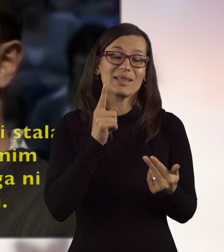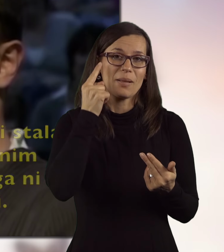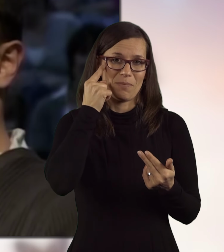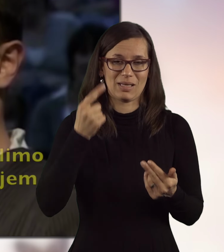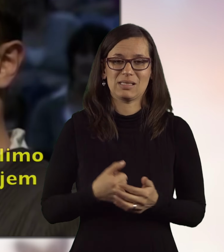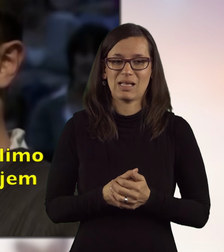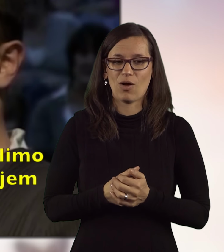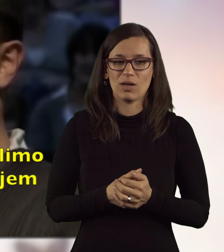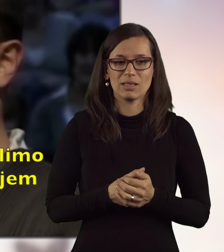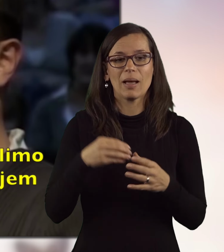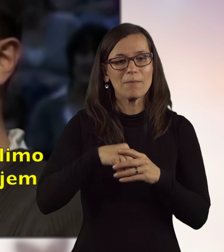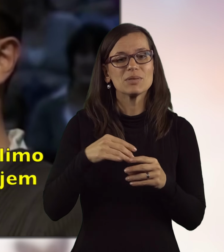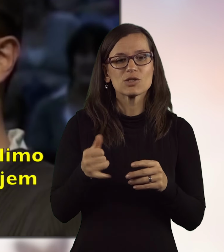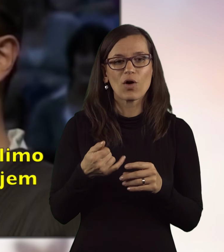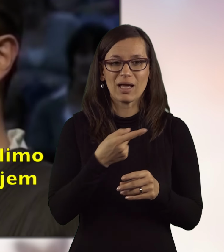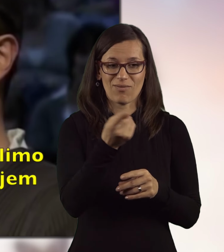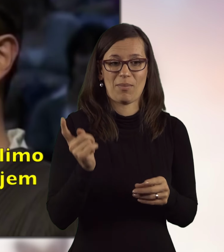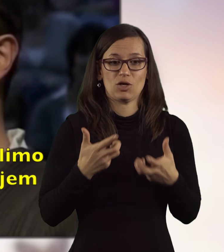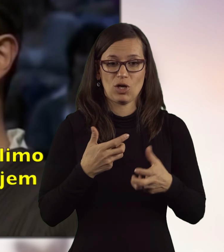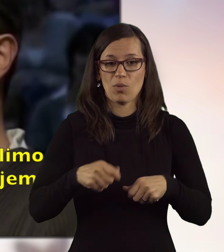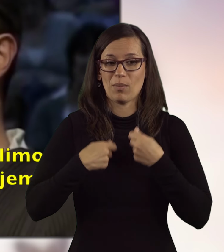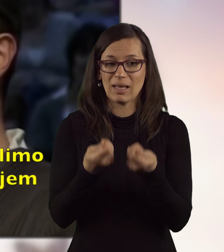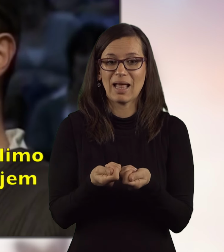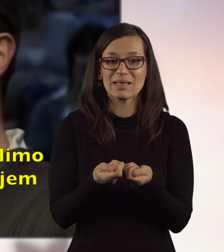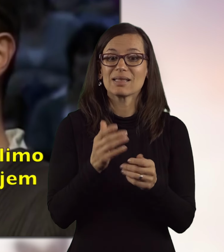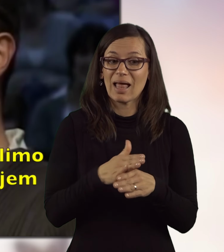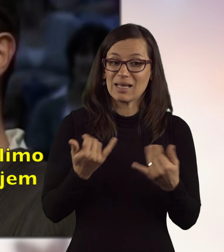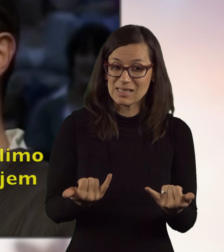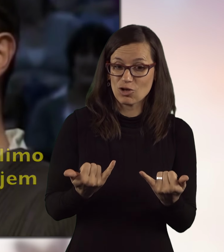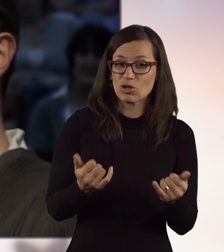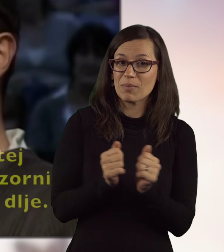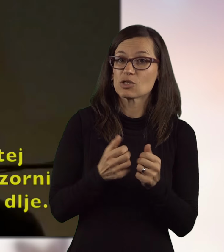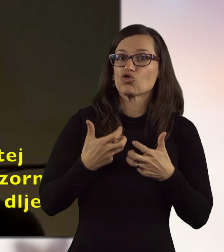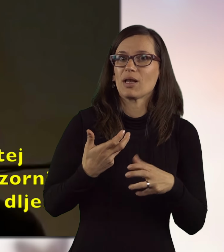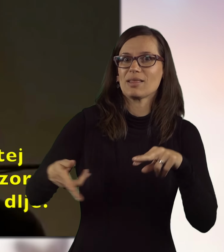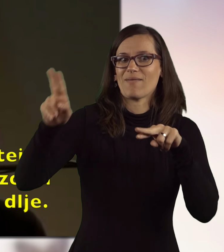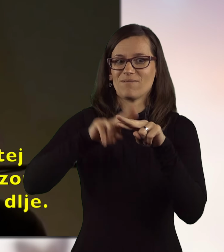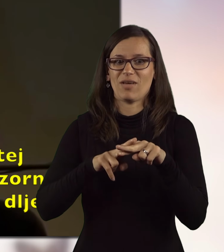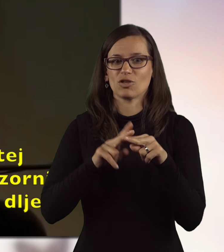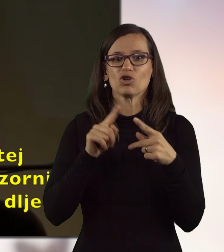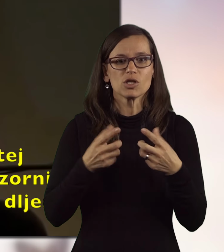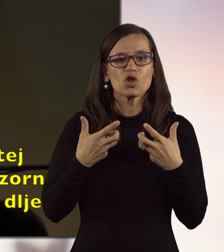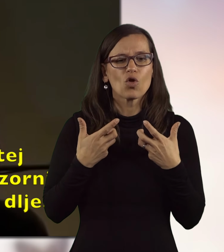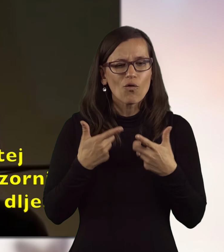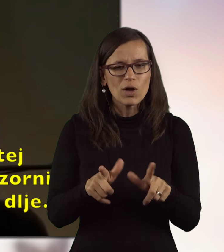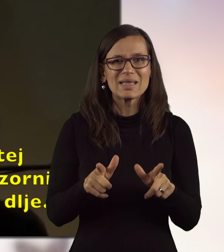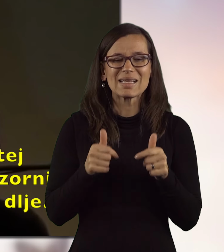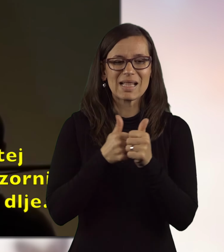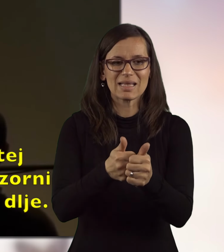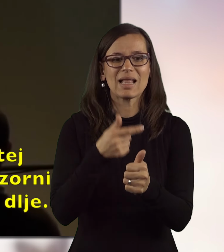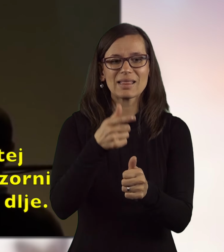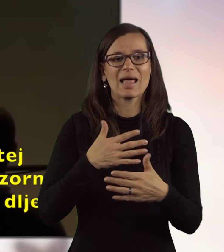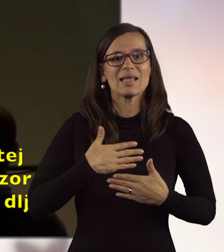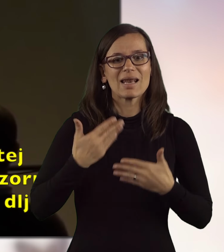was standing. But the point that we're making with you is that from wherever you stand, you're reaching for more. And if you allow yourself alignment with that